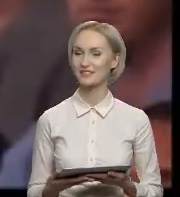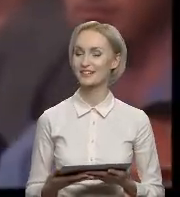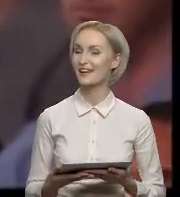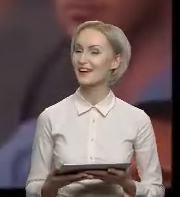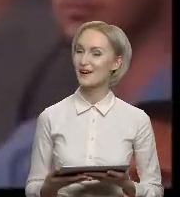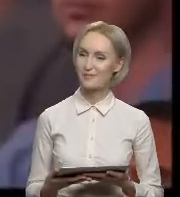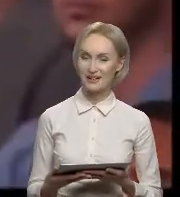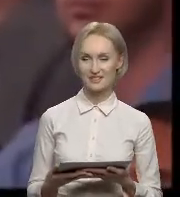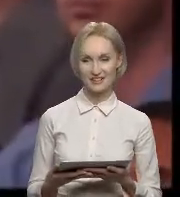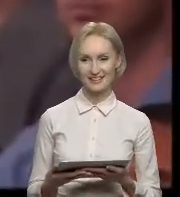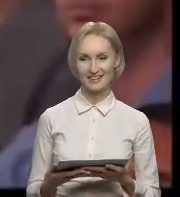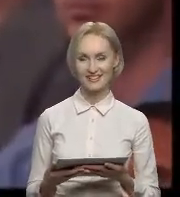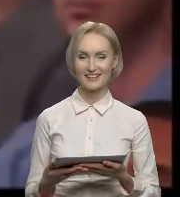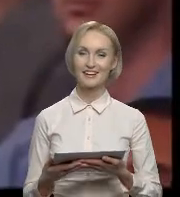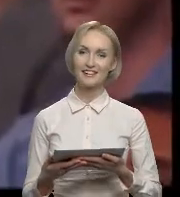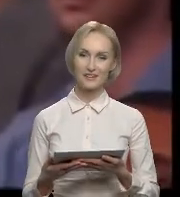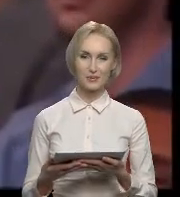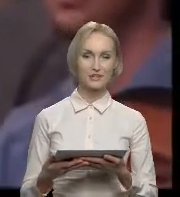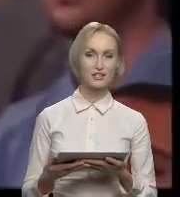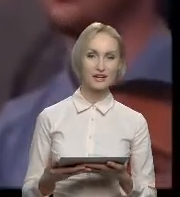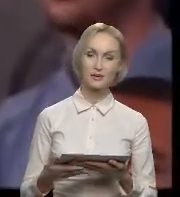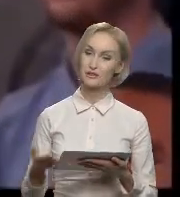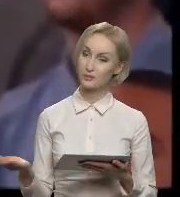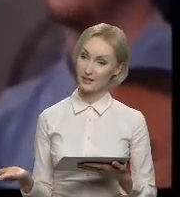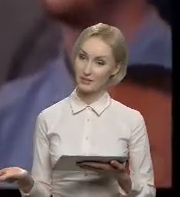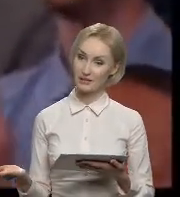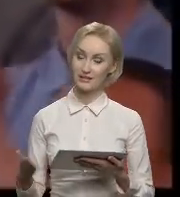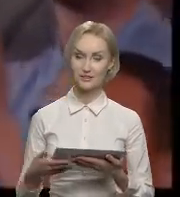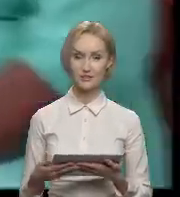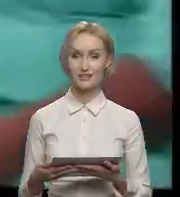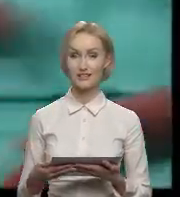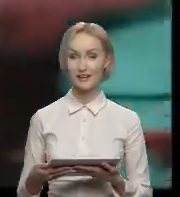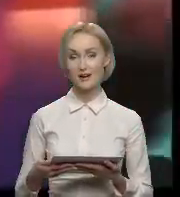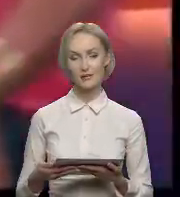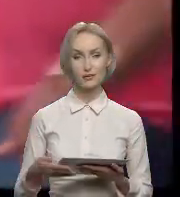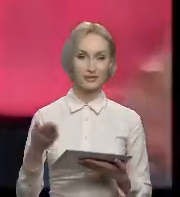continue, it's the bottom line. For more info, go to the website, BillCunninghamShow.com.